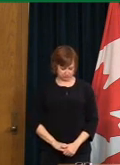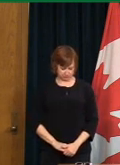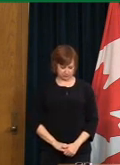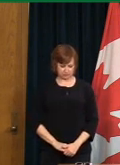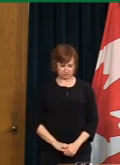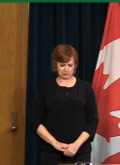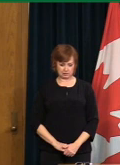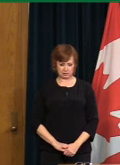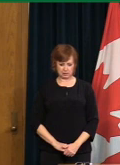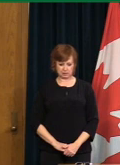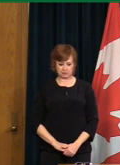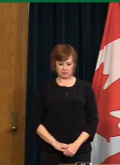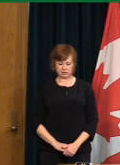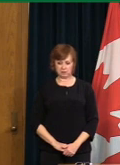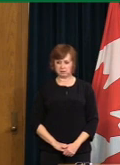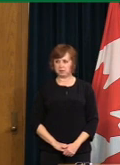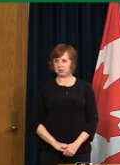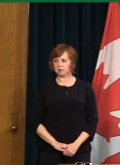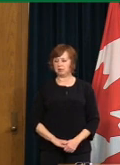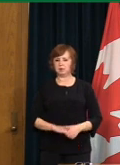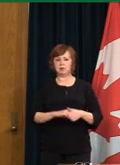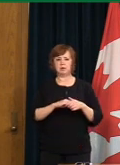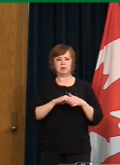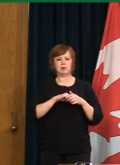Sorry, this is Ryan Kessler with Global.